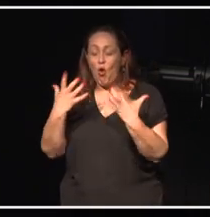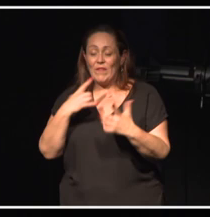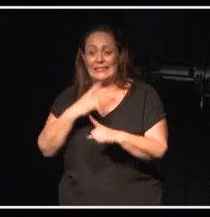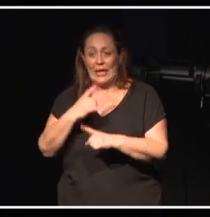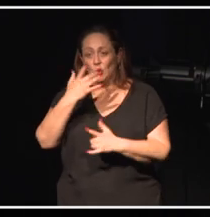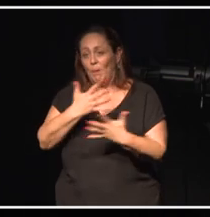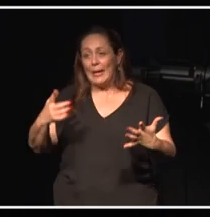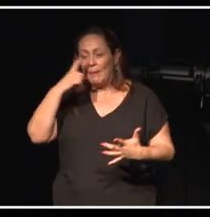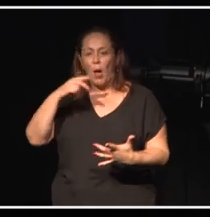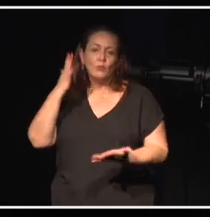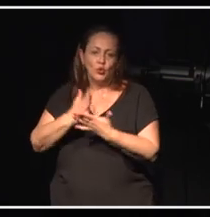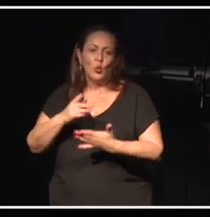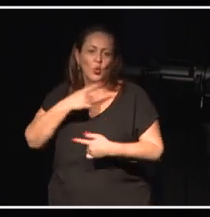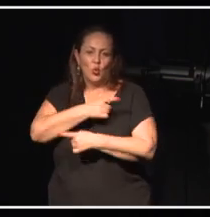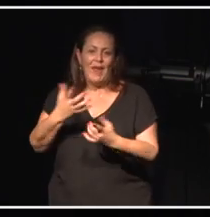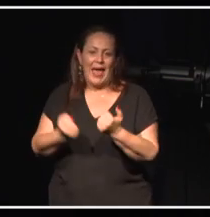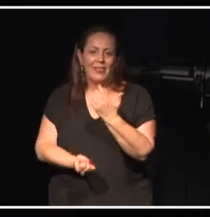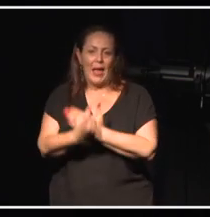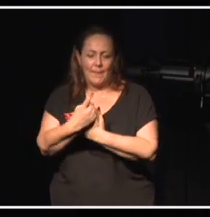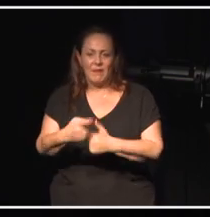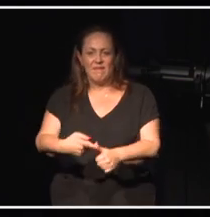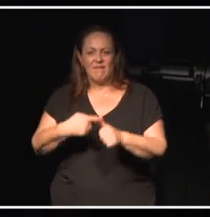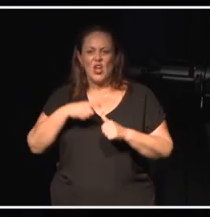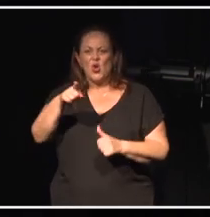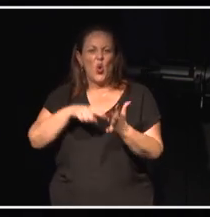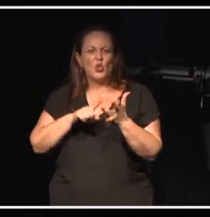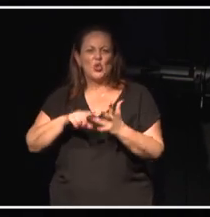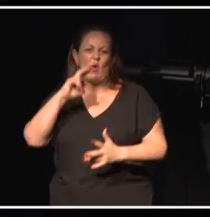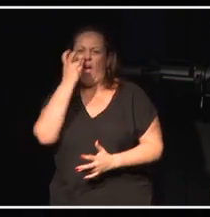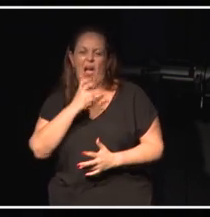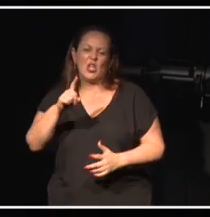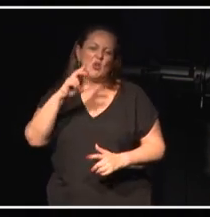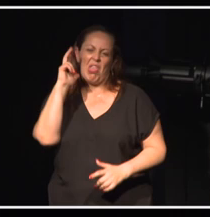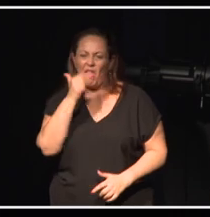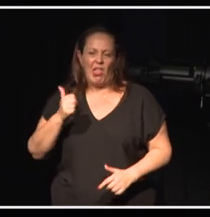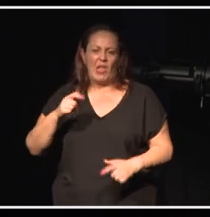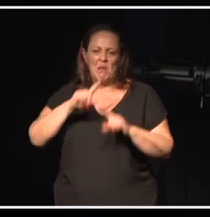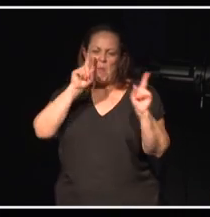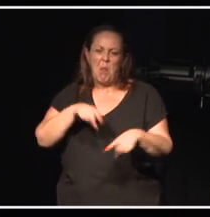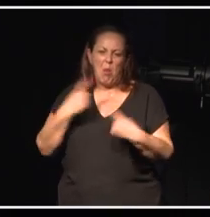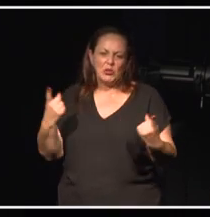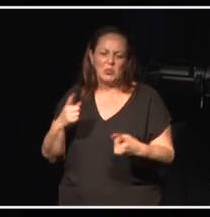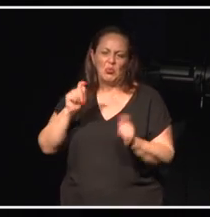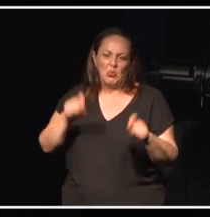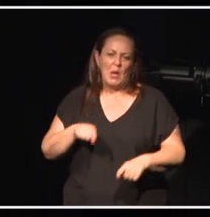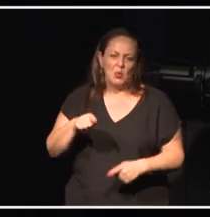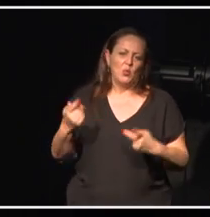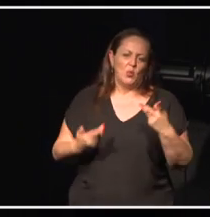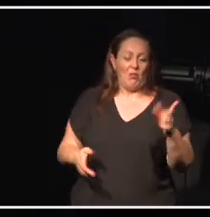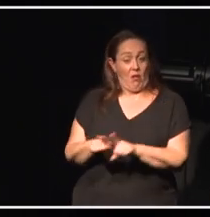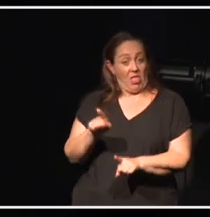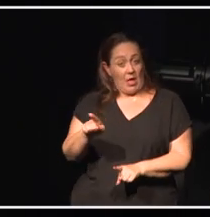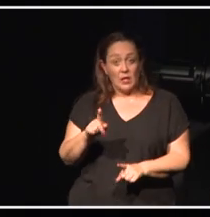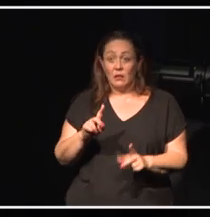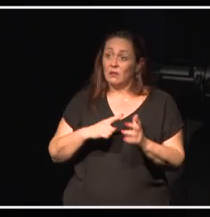and I'm sure many of you have had someone say similar to you, that you're too ugly, unattractive, etc., to have X happen to you, is